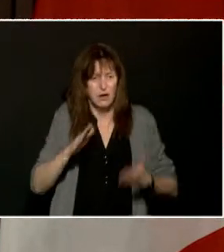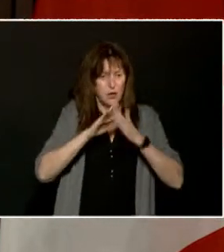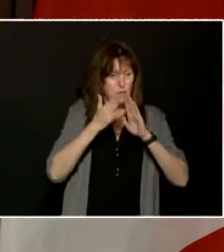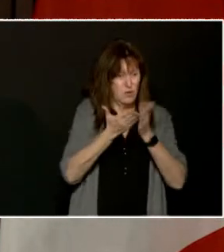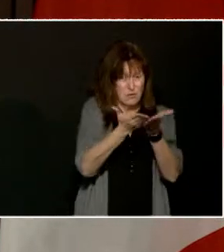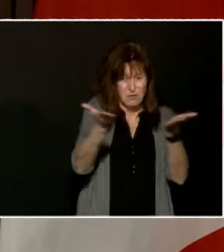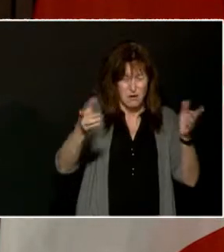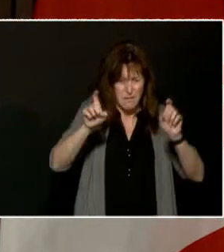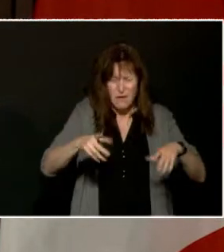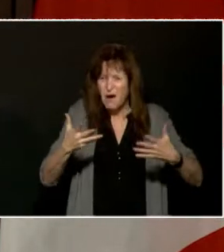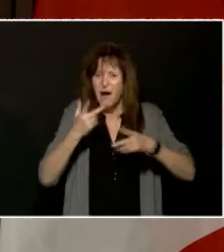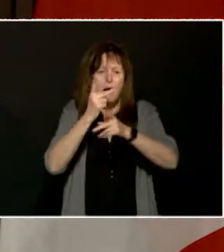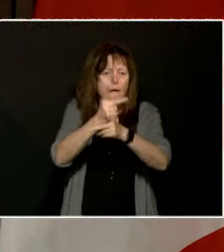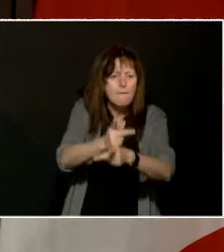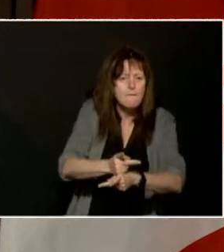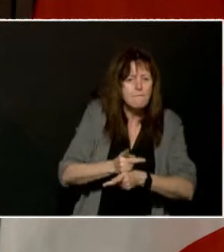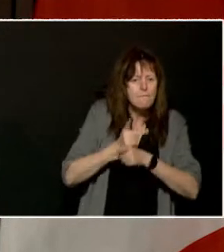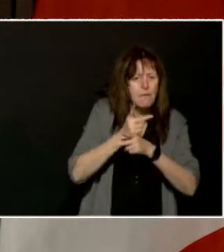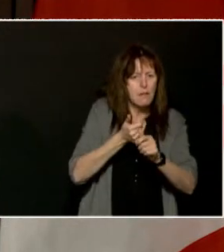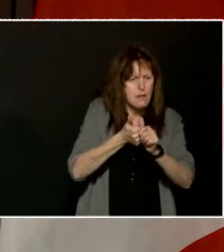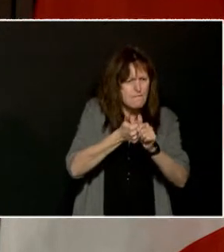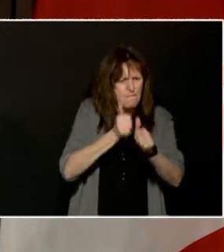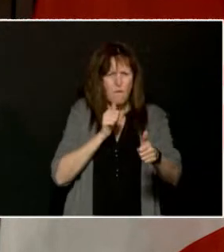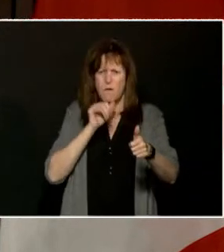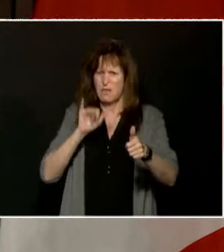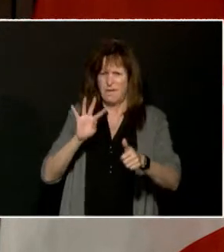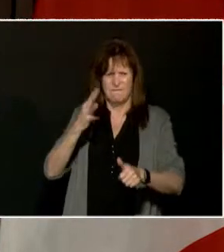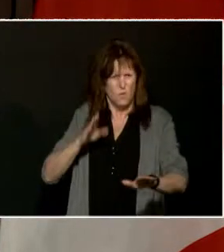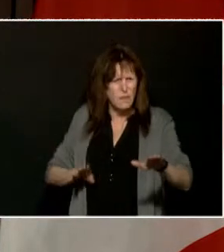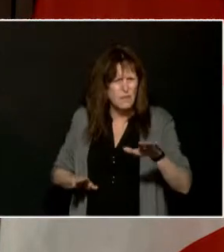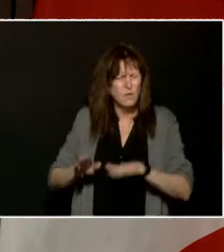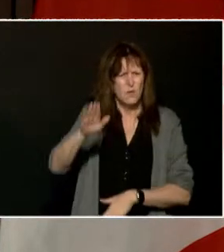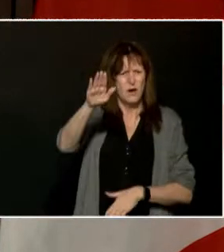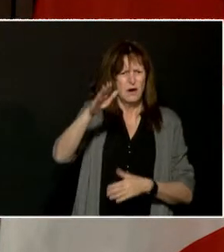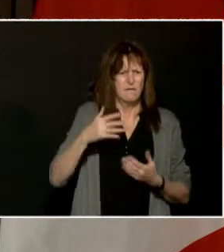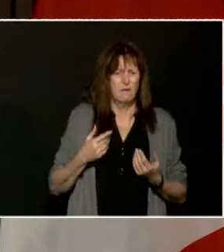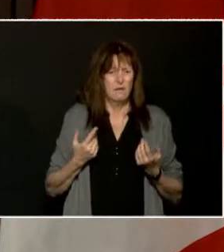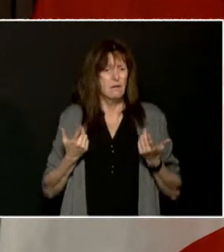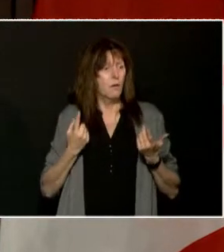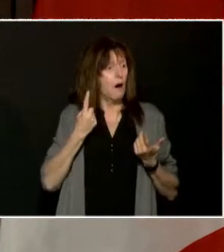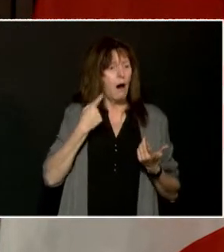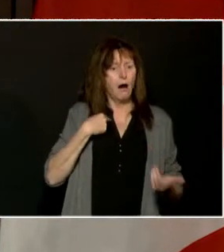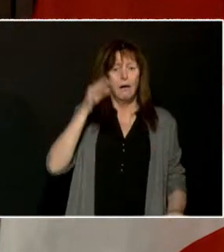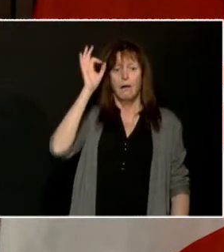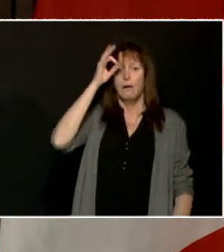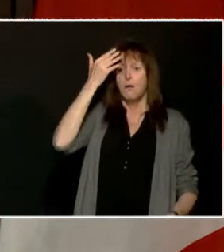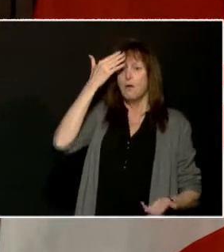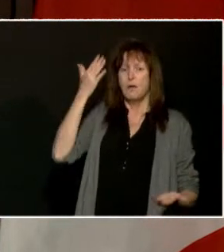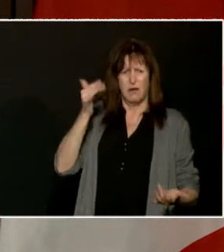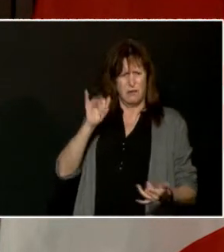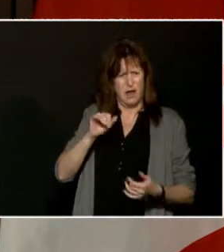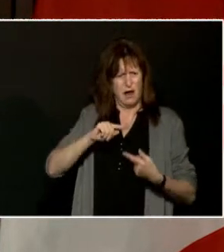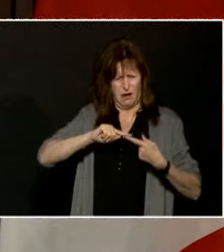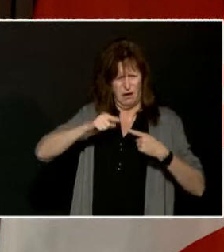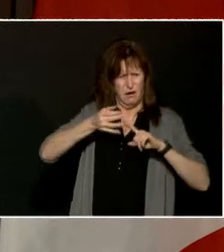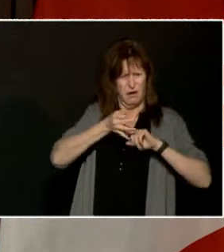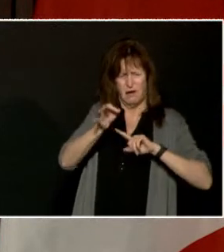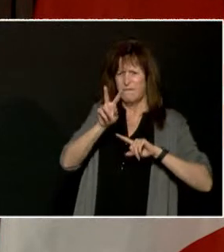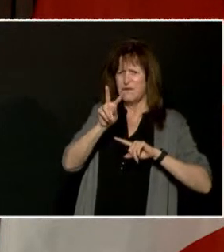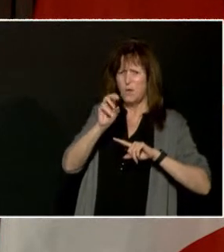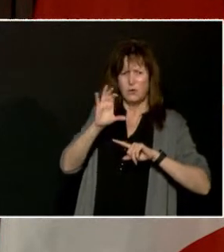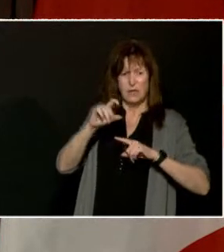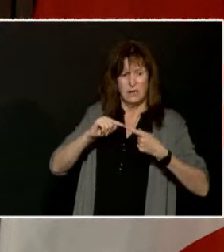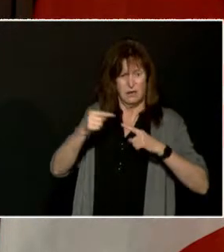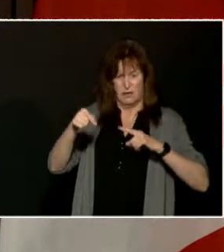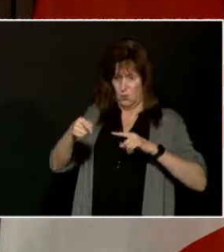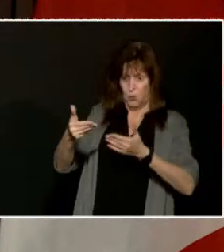wave. And the wild card in all of this is the variants of concern. If a new variant, particularly one that doesn't